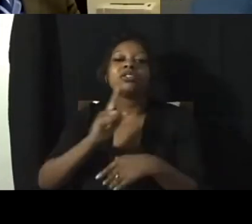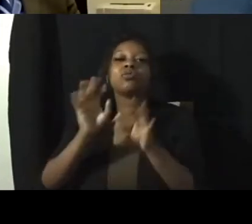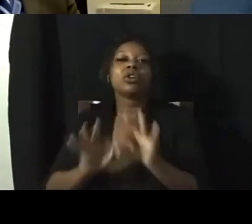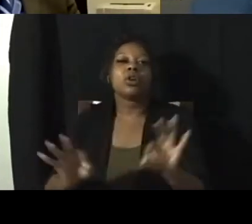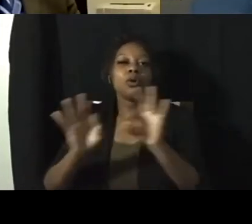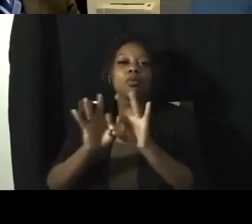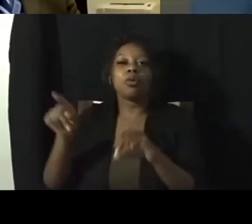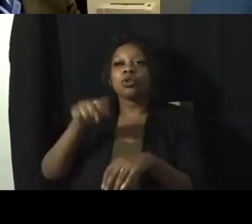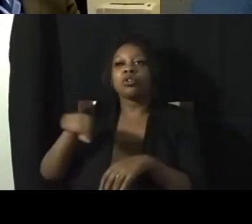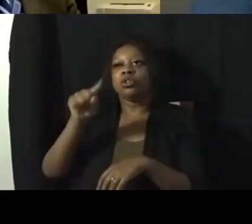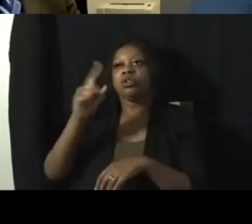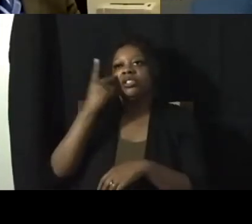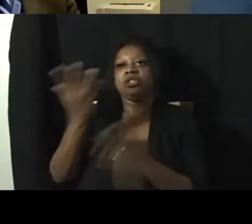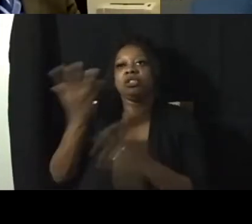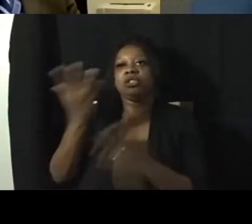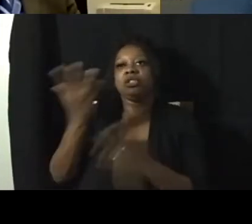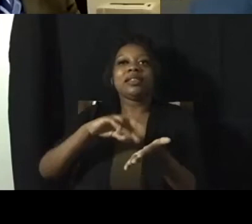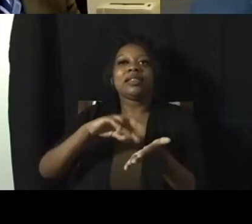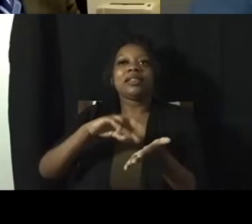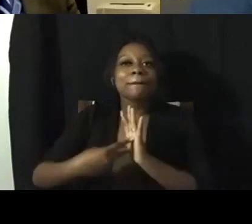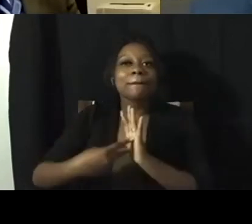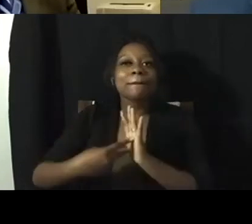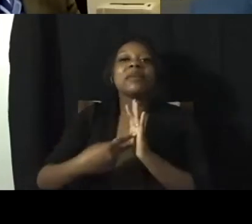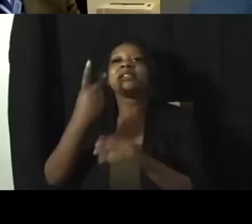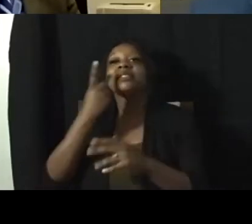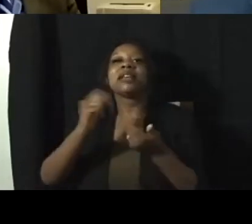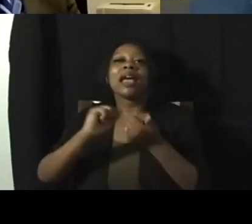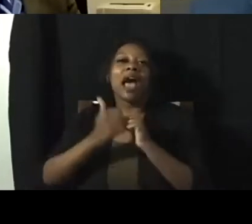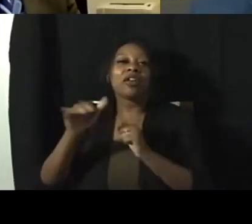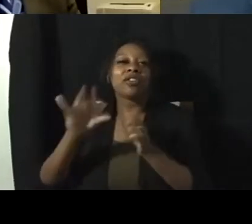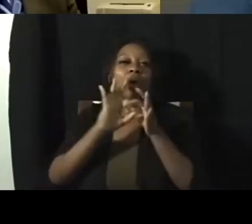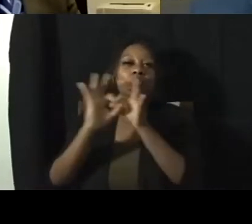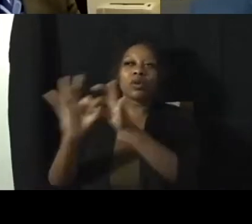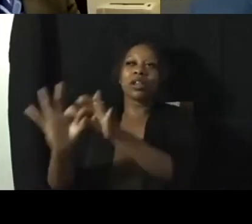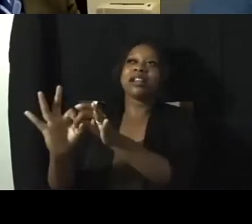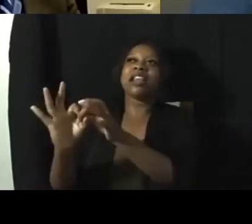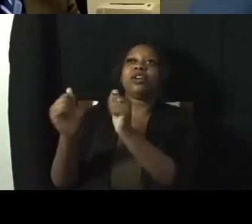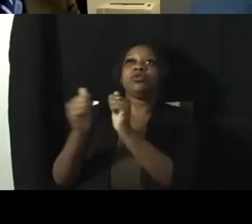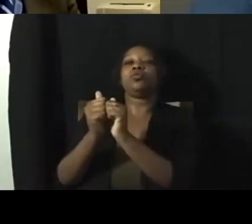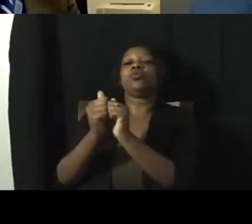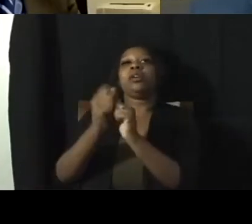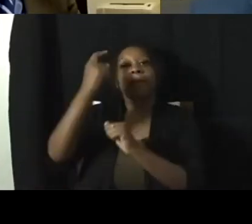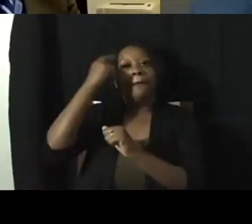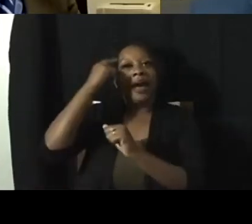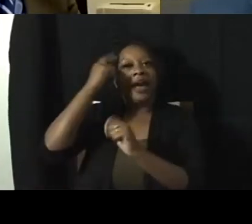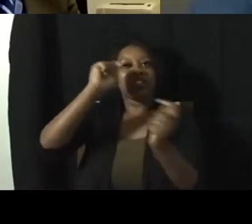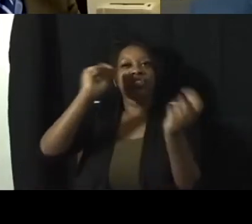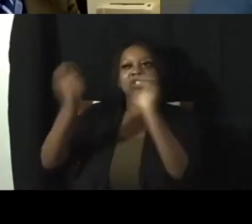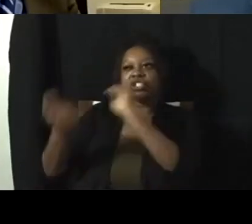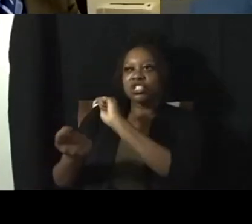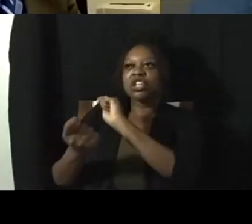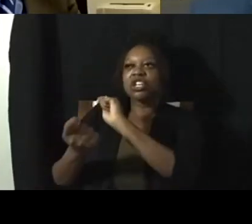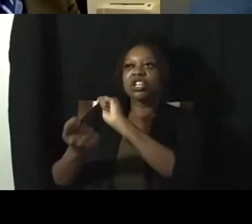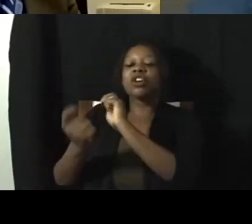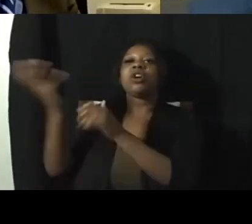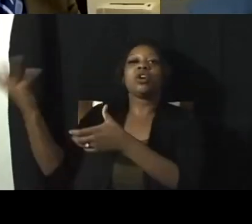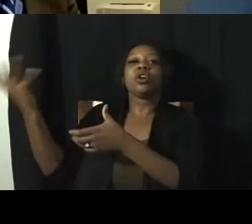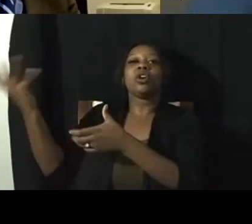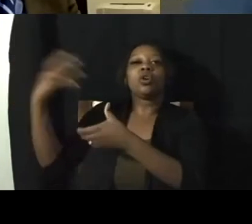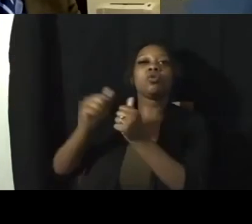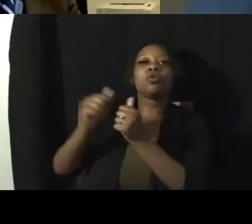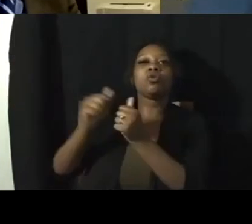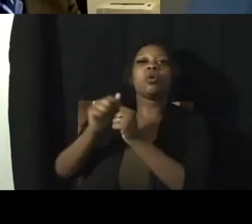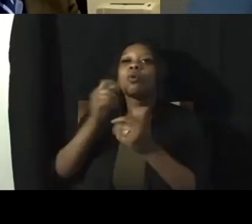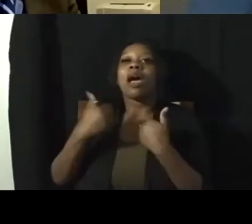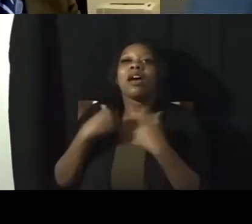context and what that relates to in terms of an overall mindset shift in the inclusion of persons with disabilities, and how that